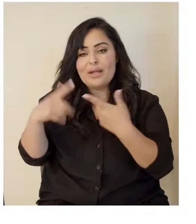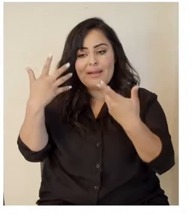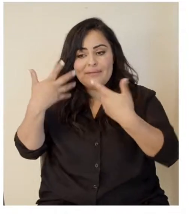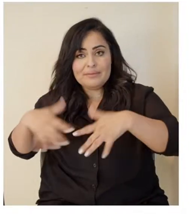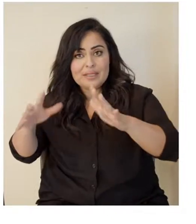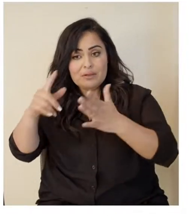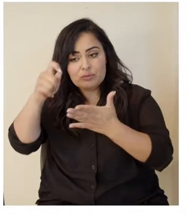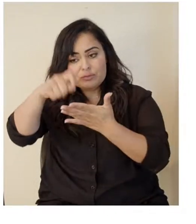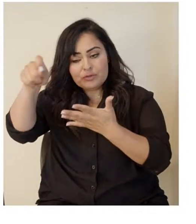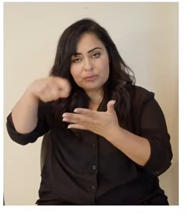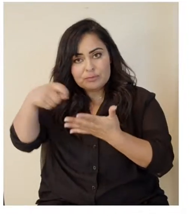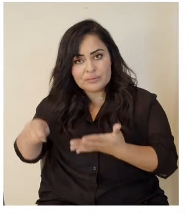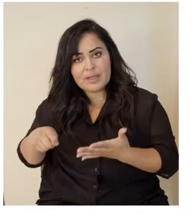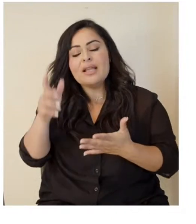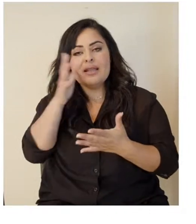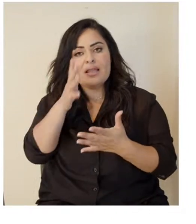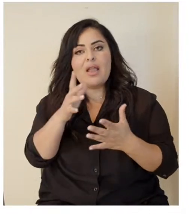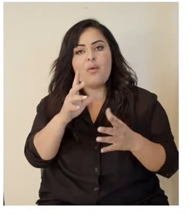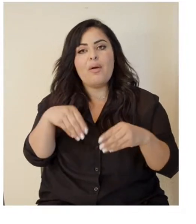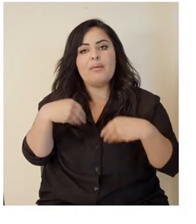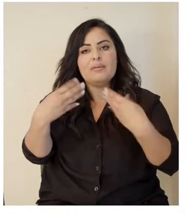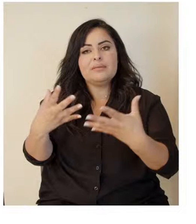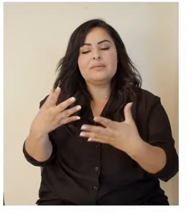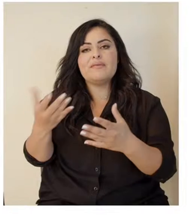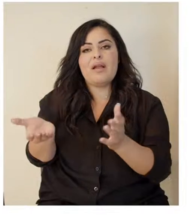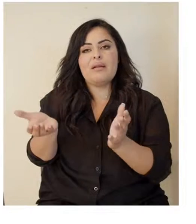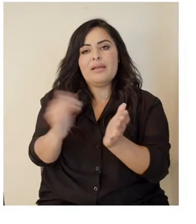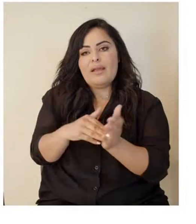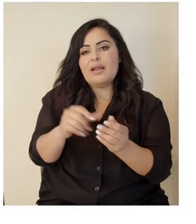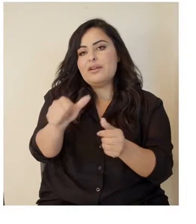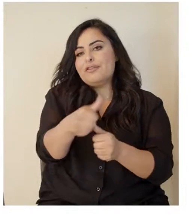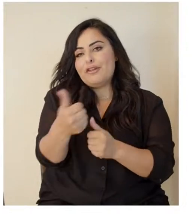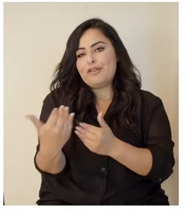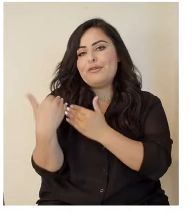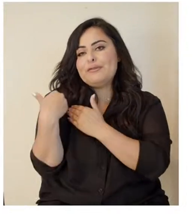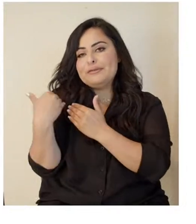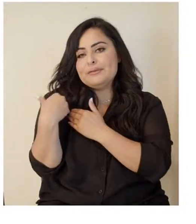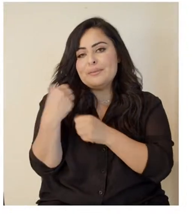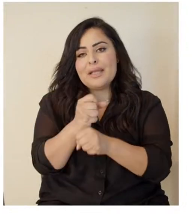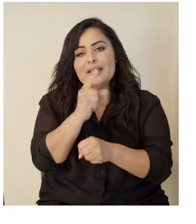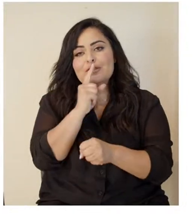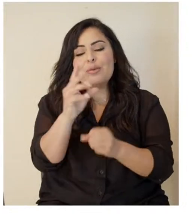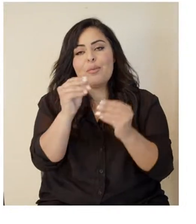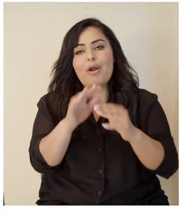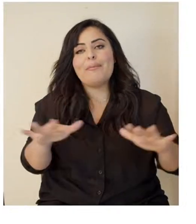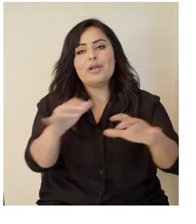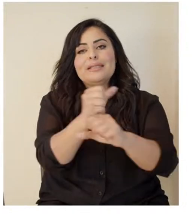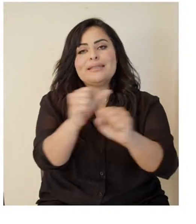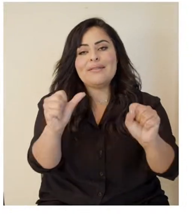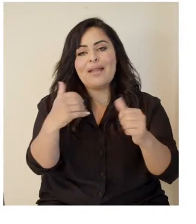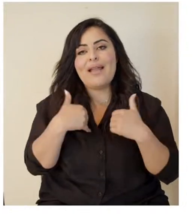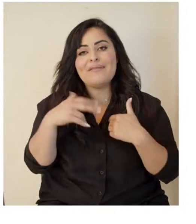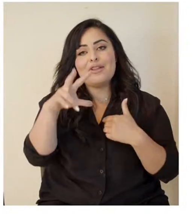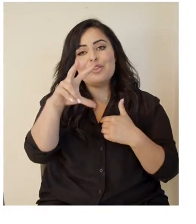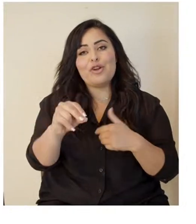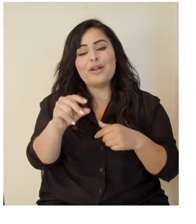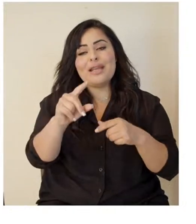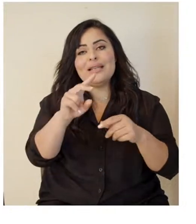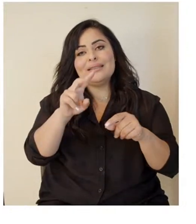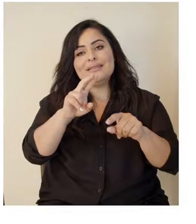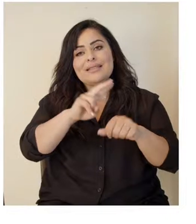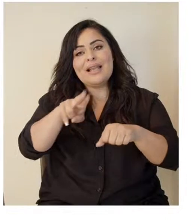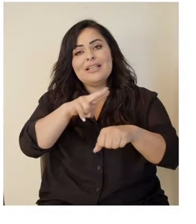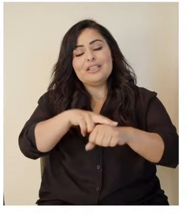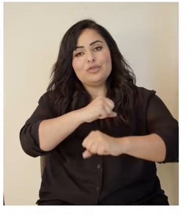another. So we are actively working in the area to keep the public and the property safe. There are 30 National Guards on